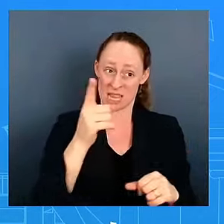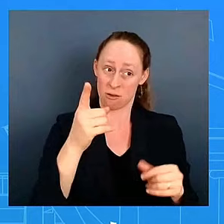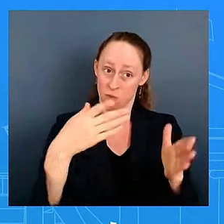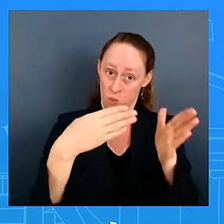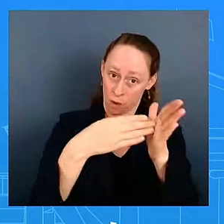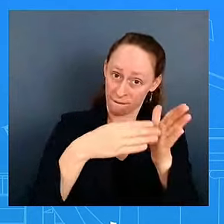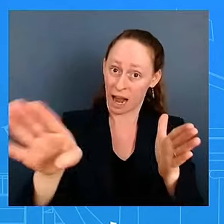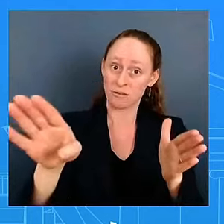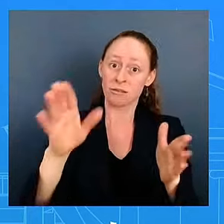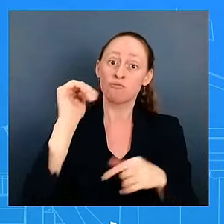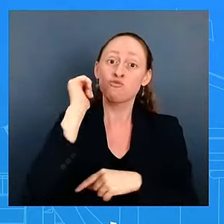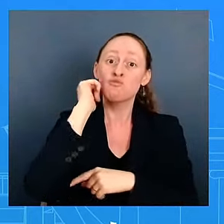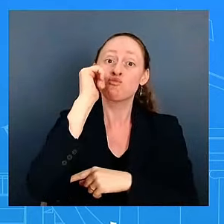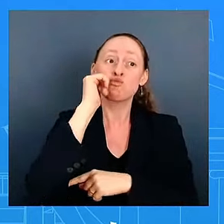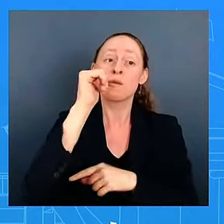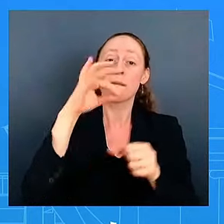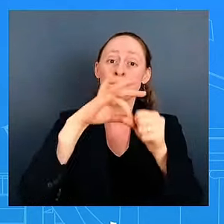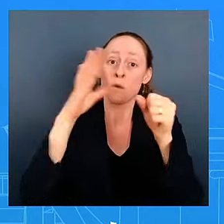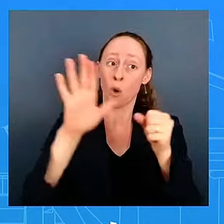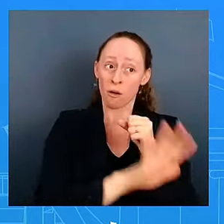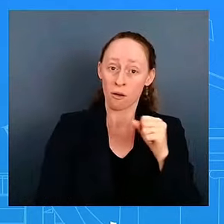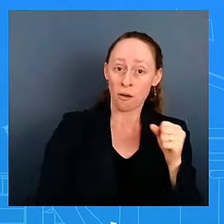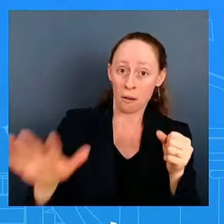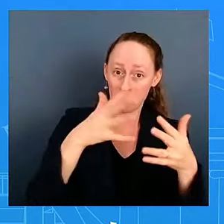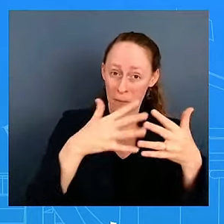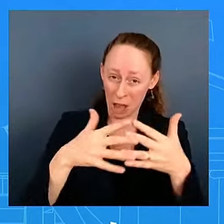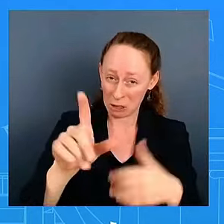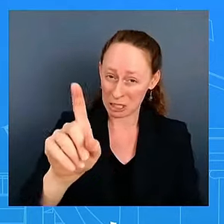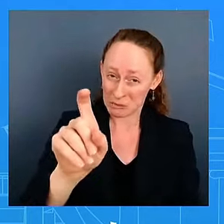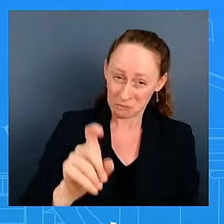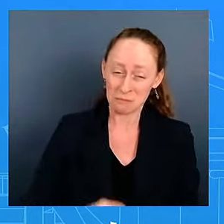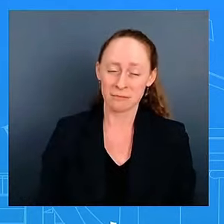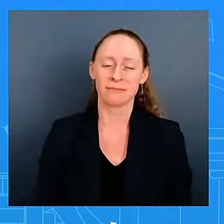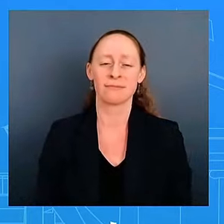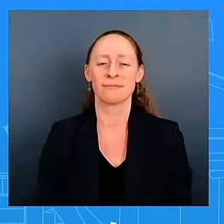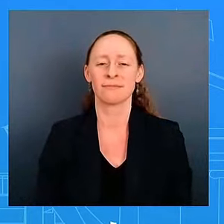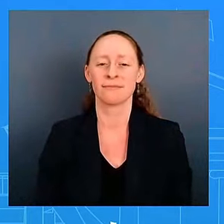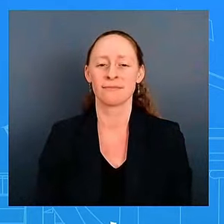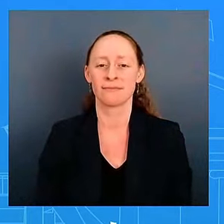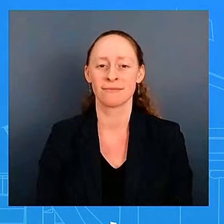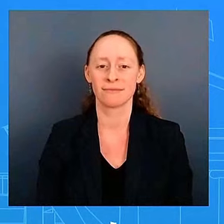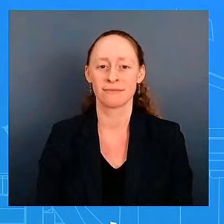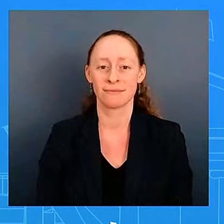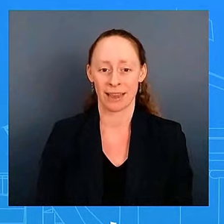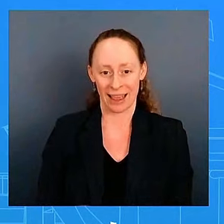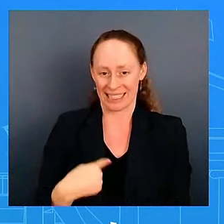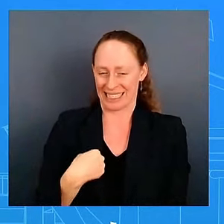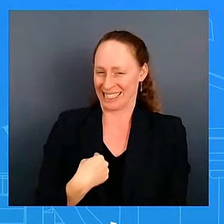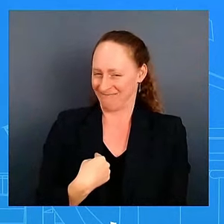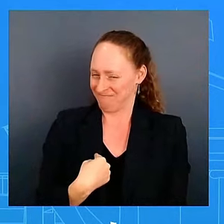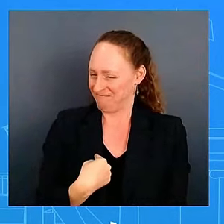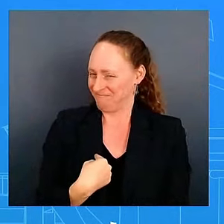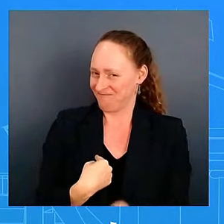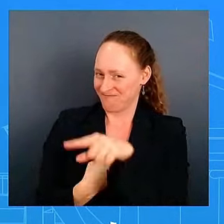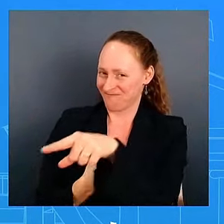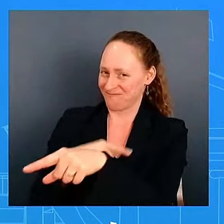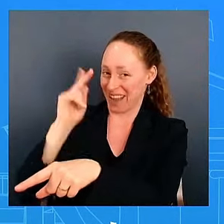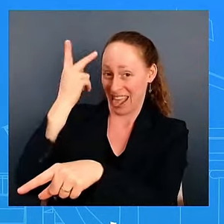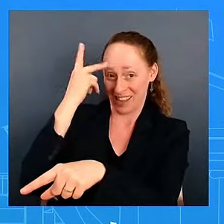You would have to talk to the campaign on how the process works, right? No, wait.